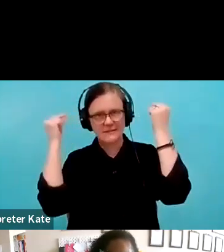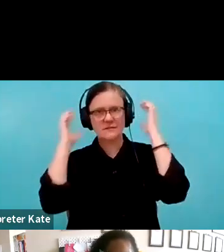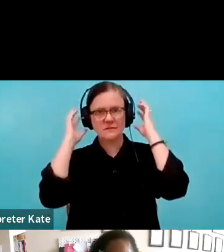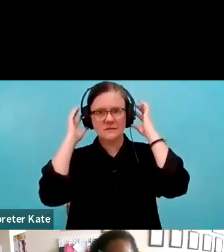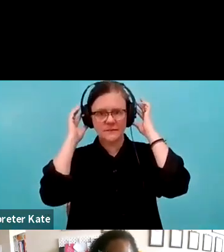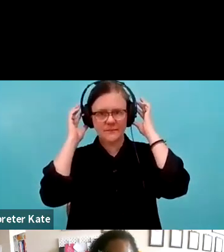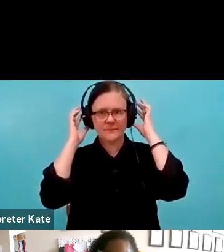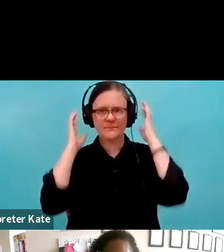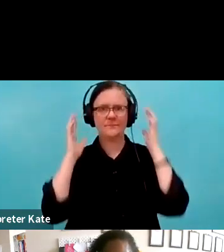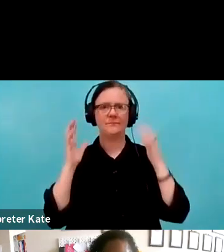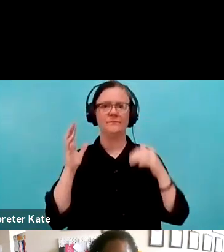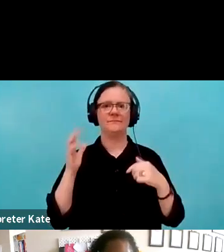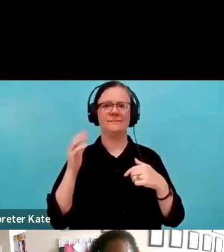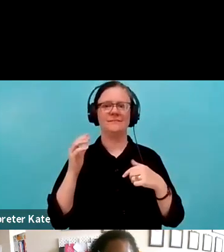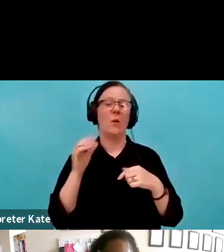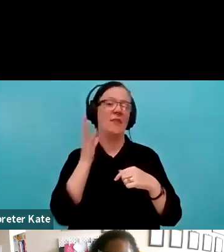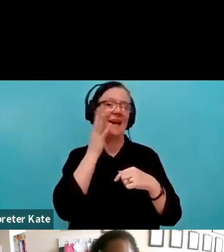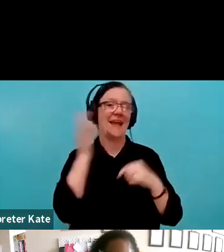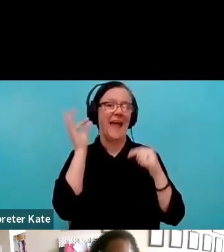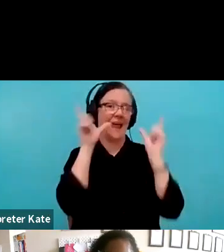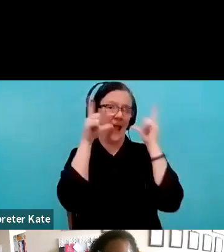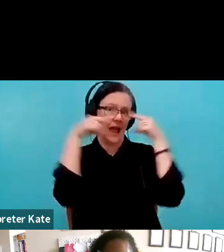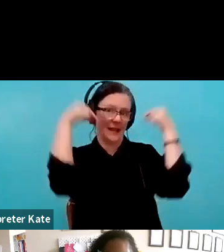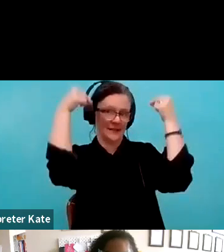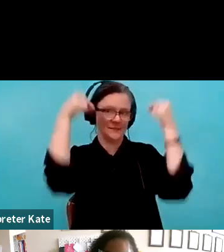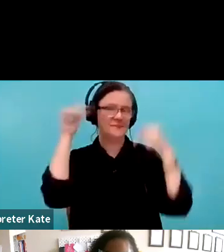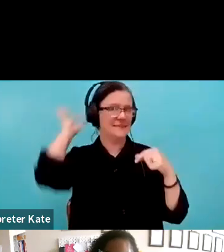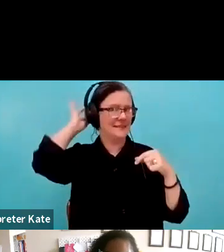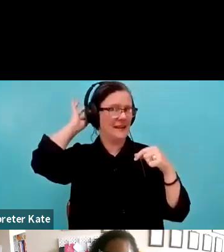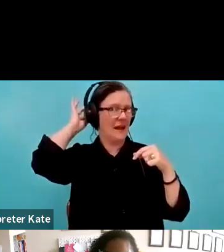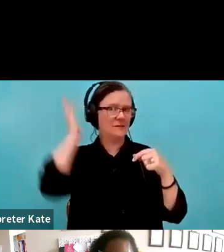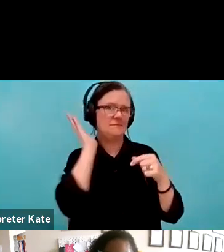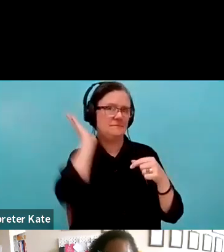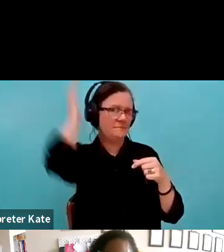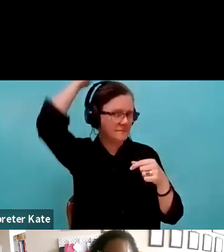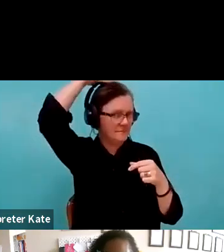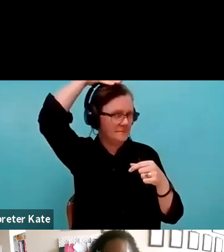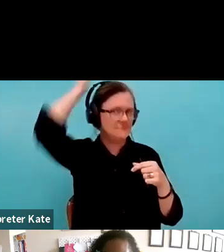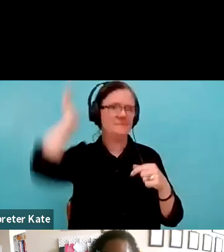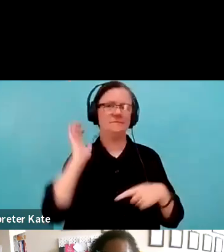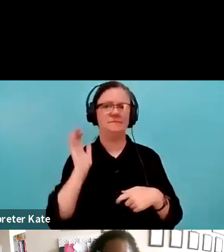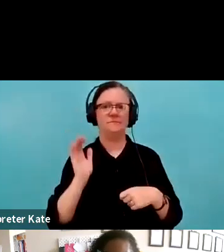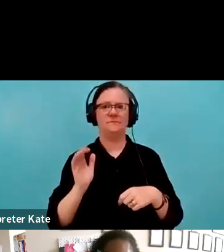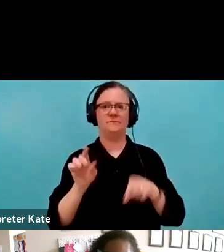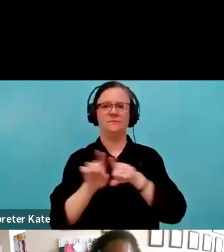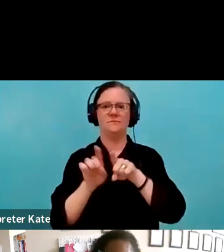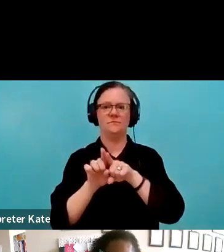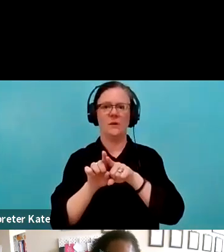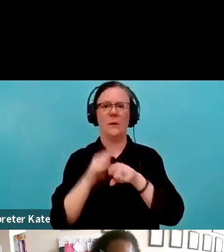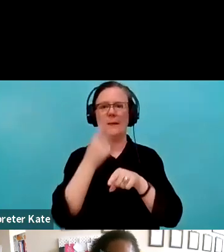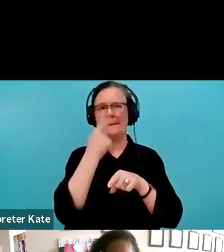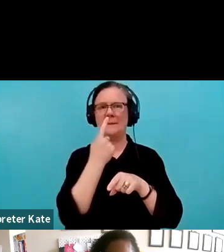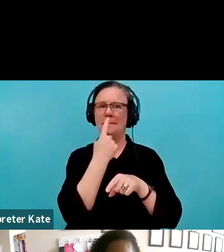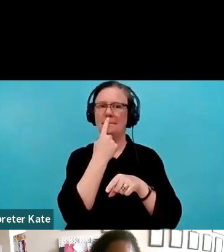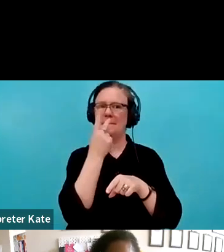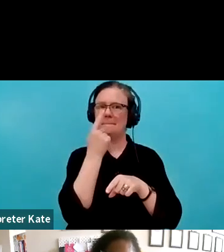and cat eye glasses, and my curly hair is swooped over to one side, and I am also wearing some pink lipstick for